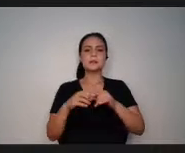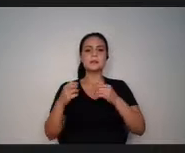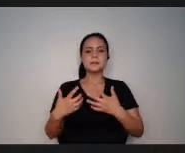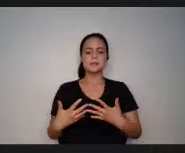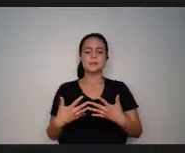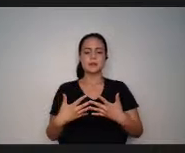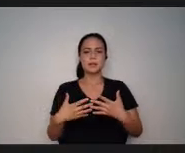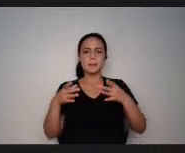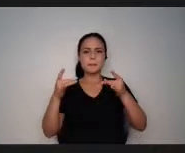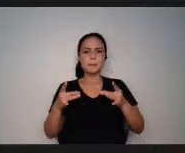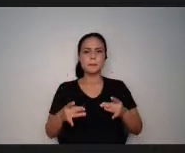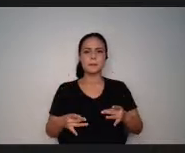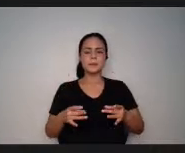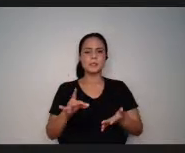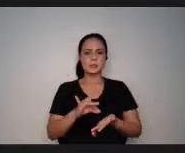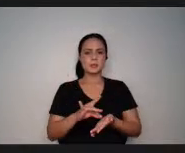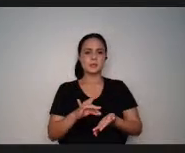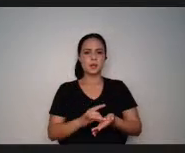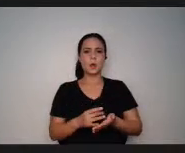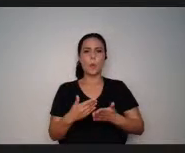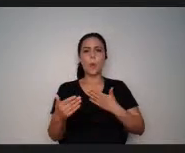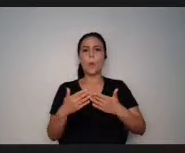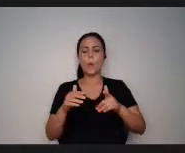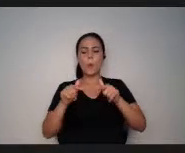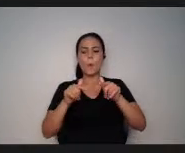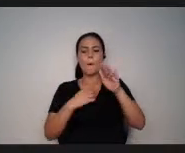confusion, and it shows